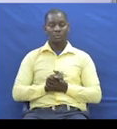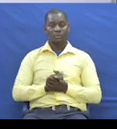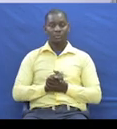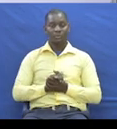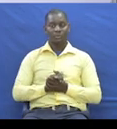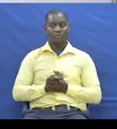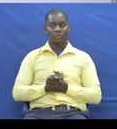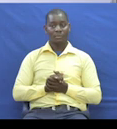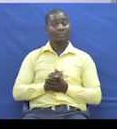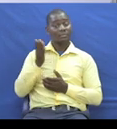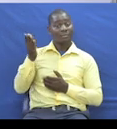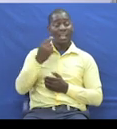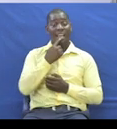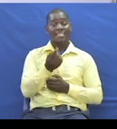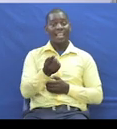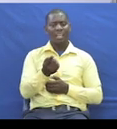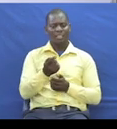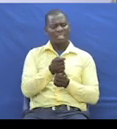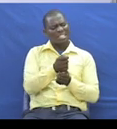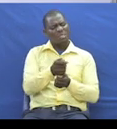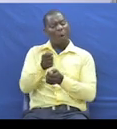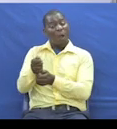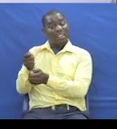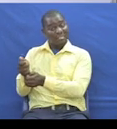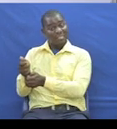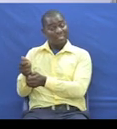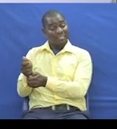is we say is a smallest